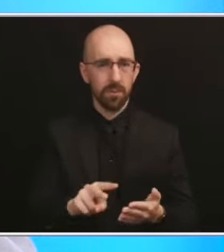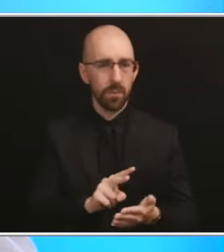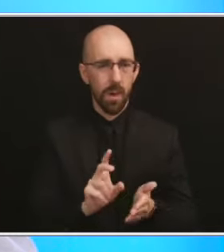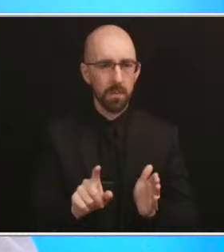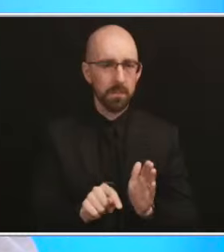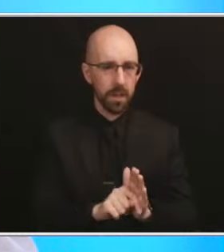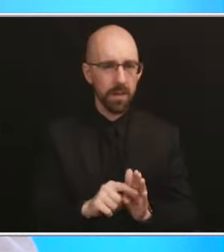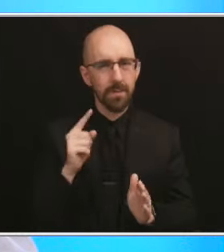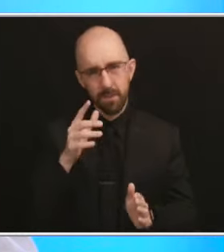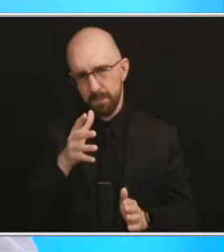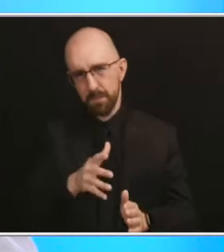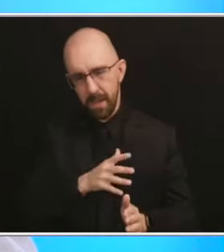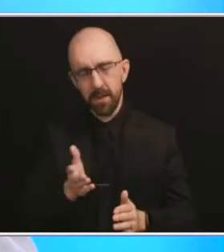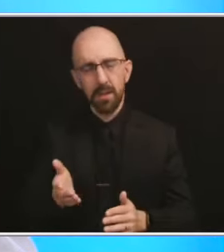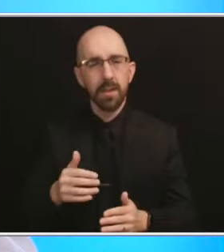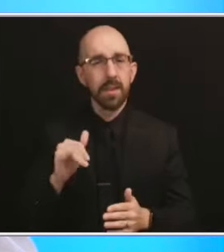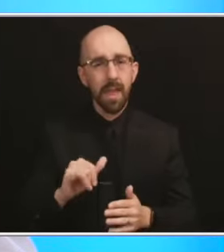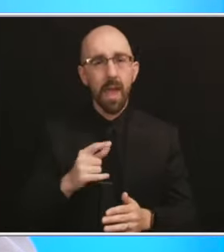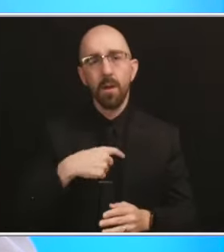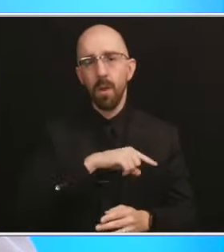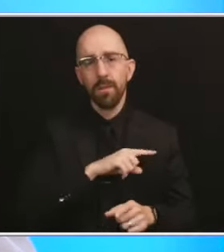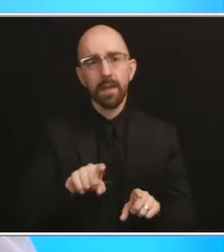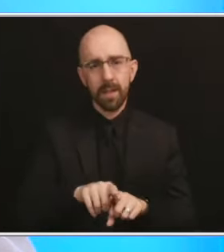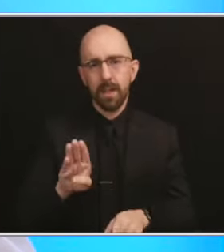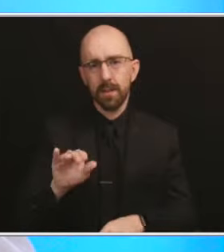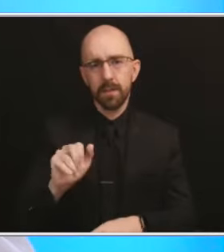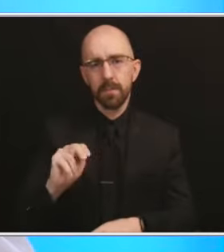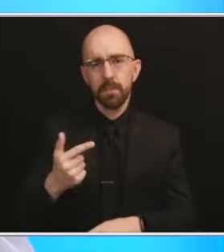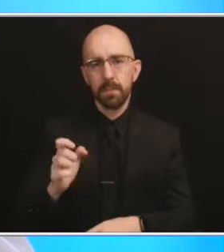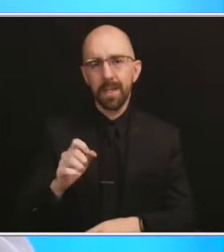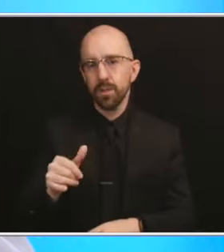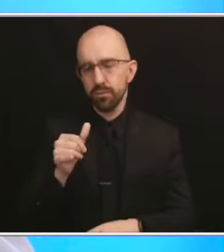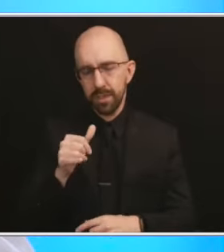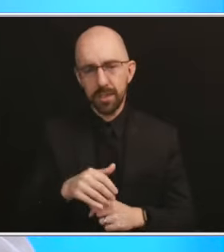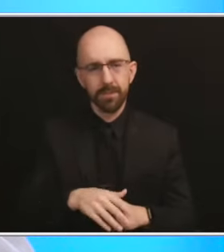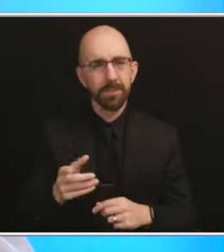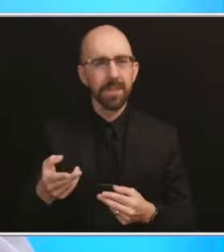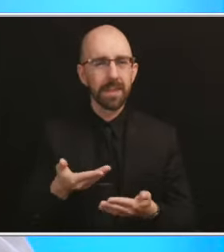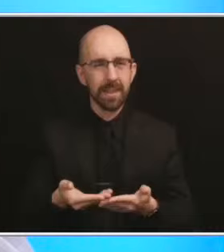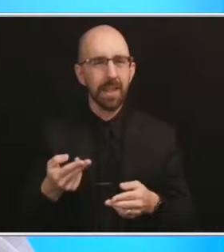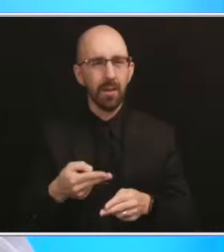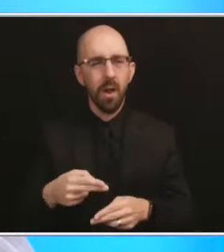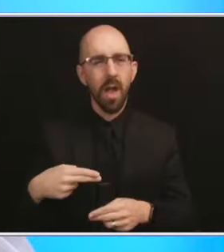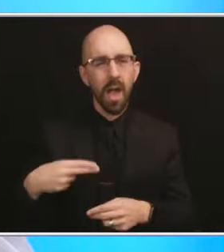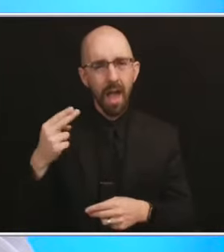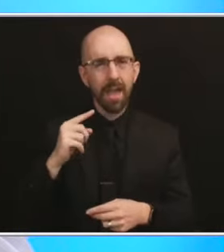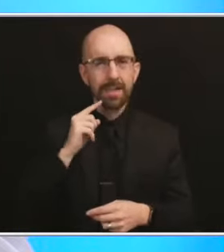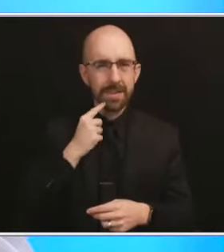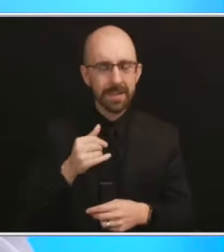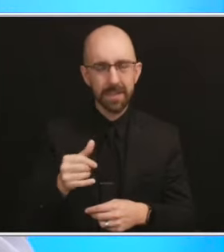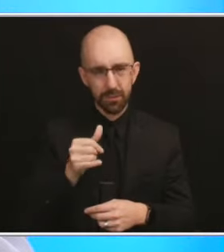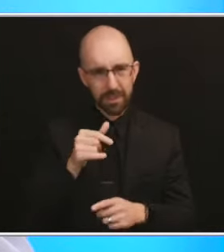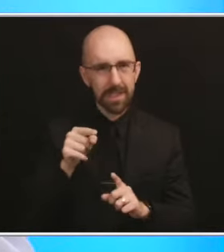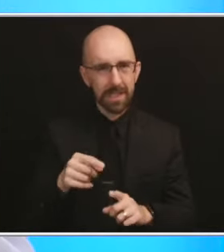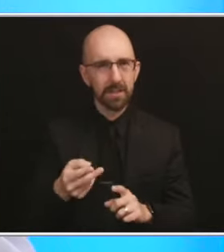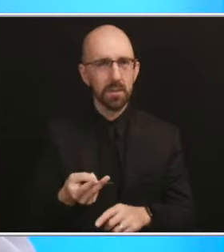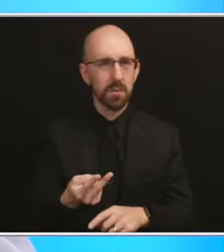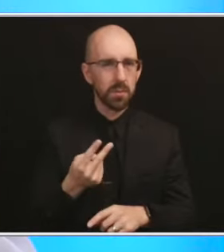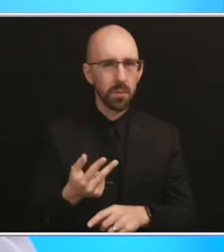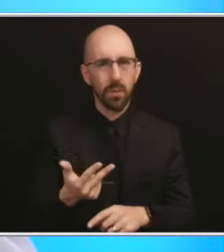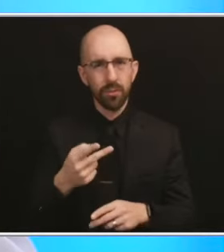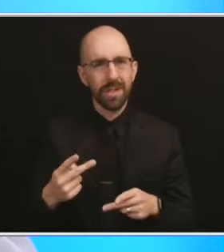And that qualifies as binge drinking. There's such a thing called high intensity drinking, which is about 2 or 3 times that